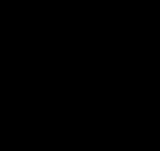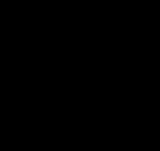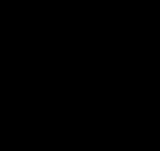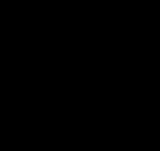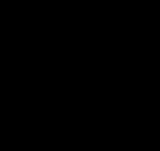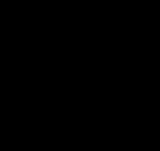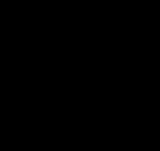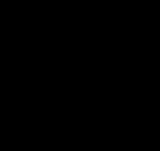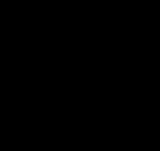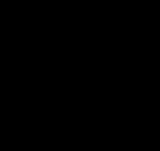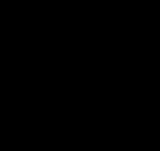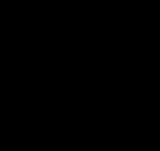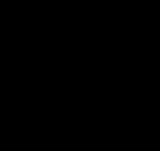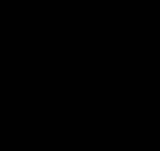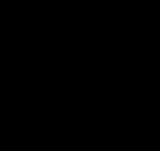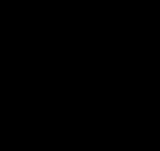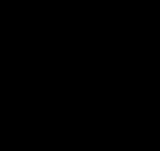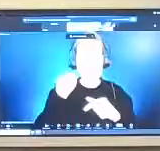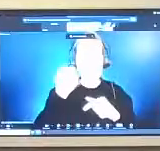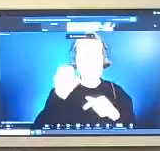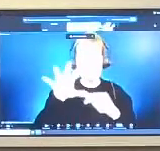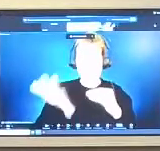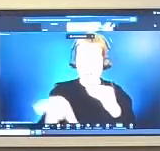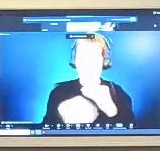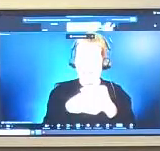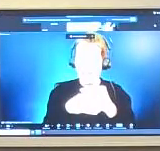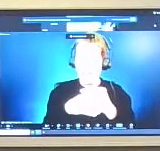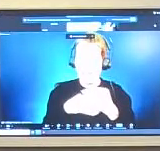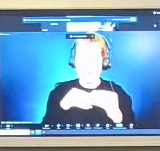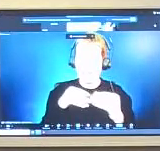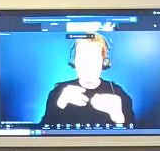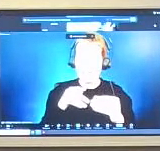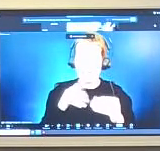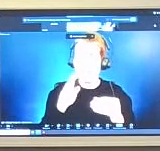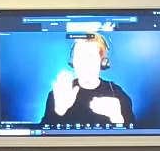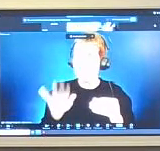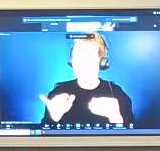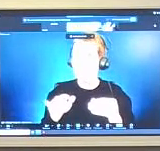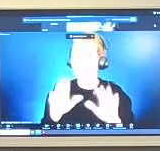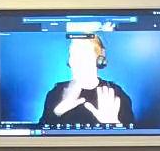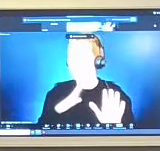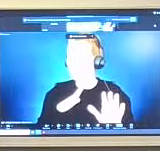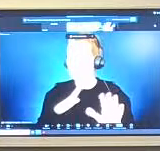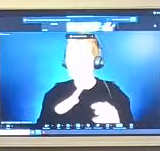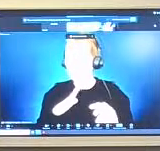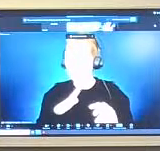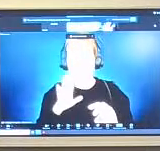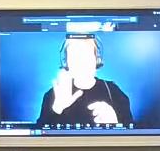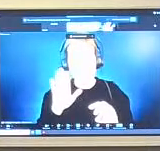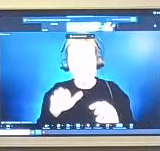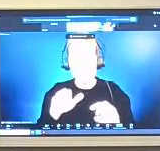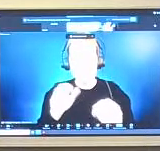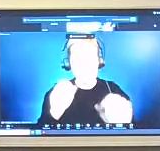have something to add, but I can't Okay, find how to good. raise my you hand. keep going. Let's get the proper list.